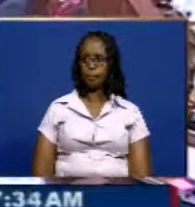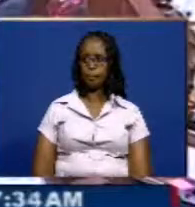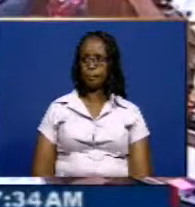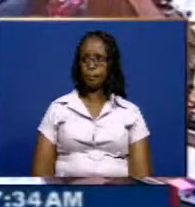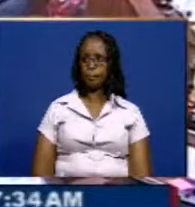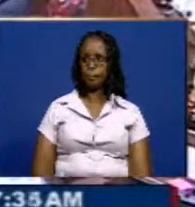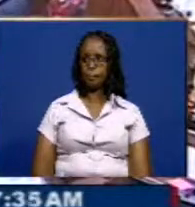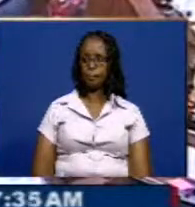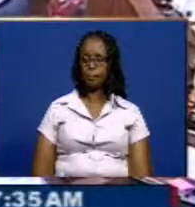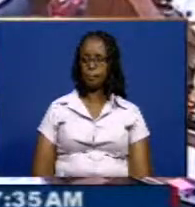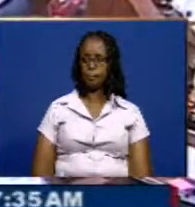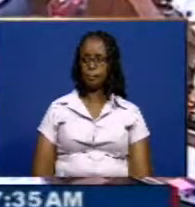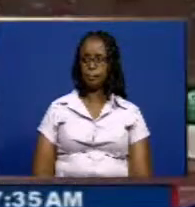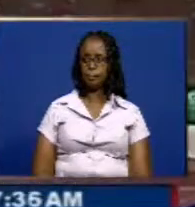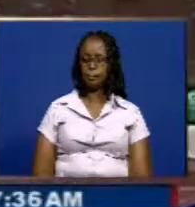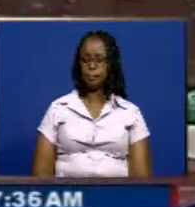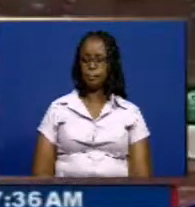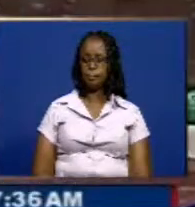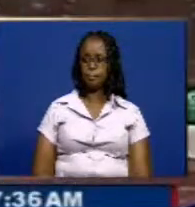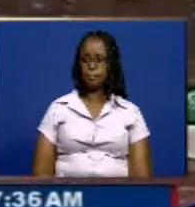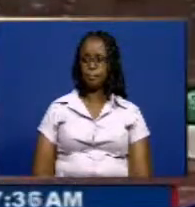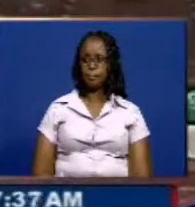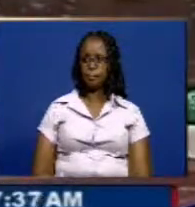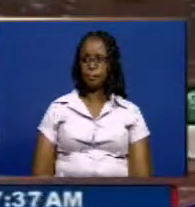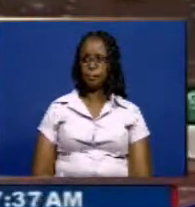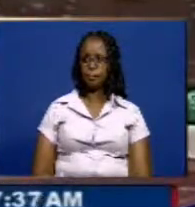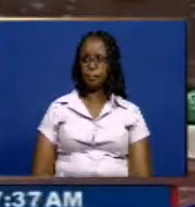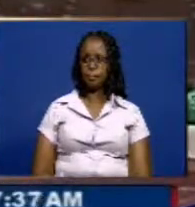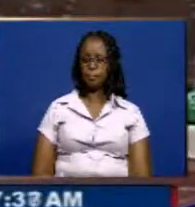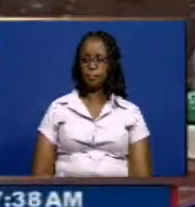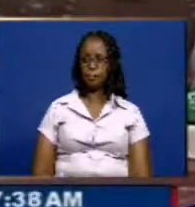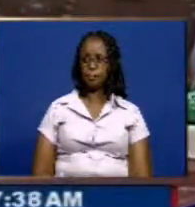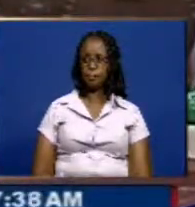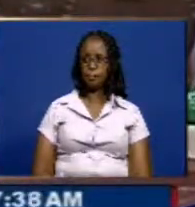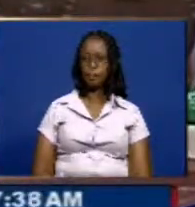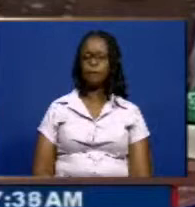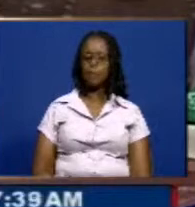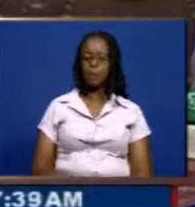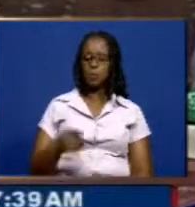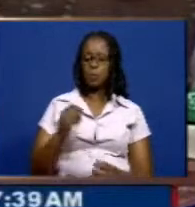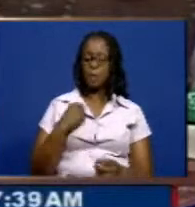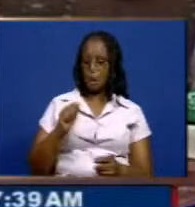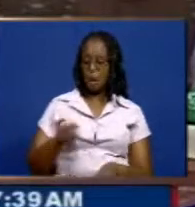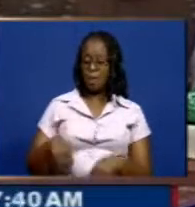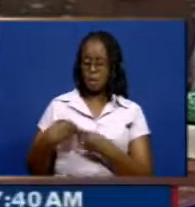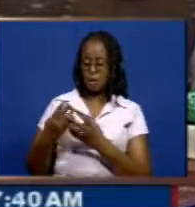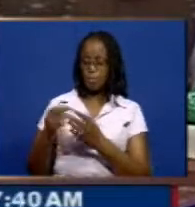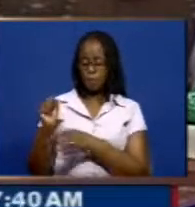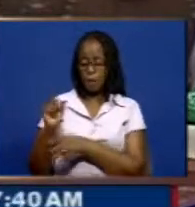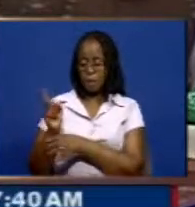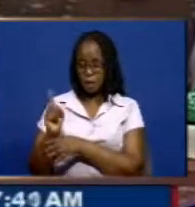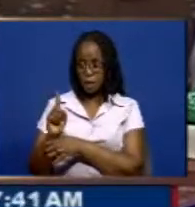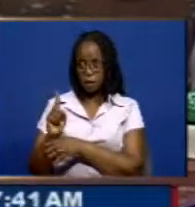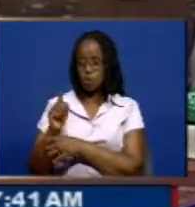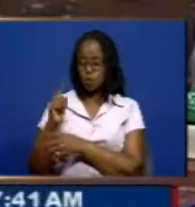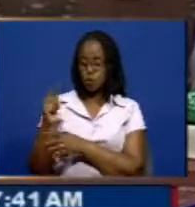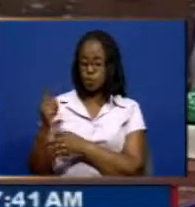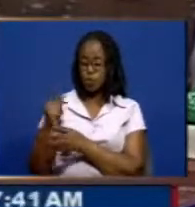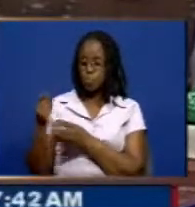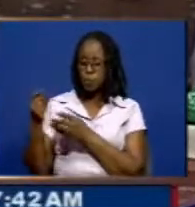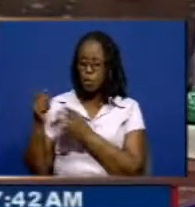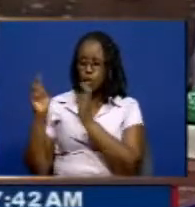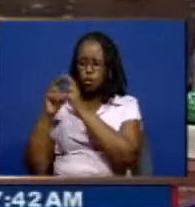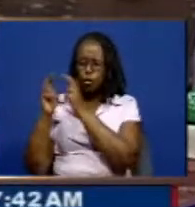Yeah, so we'll give you the 5 minutes. You consult very quickly. Then when we come back, we take